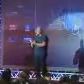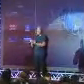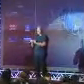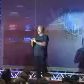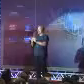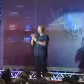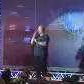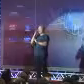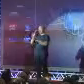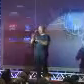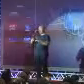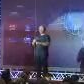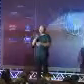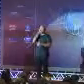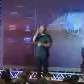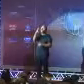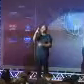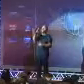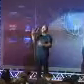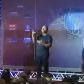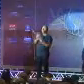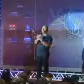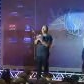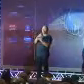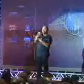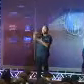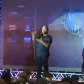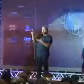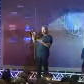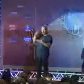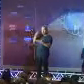the programs, they're taught 3 times.